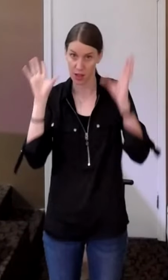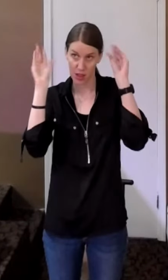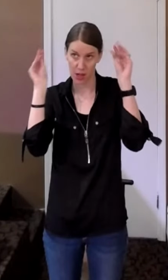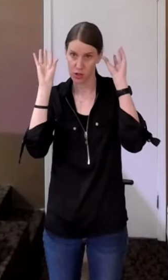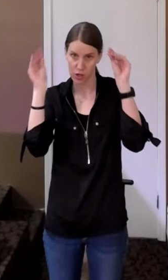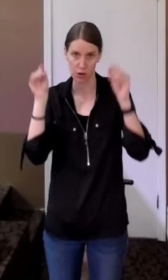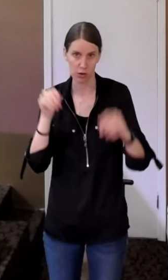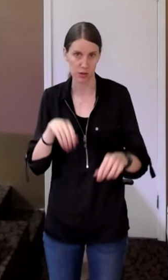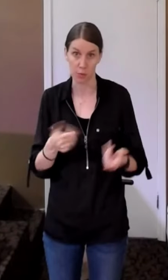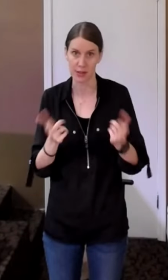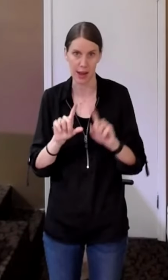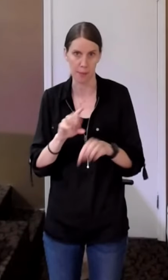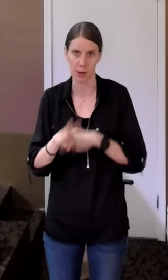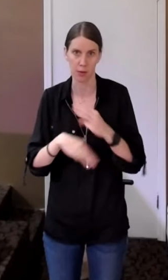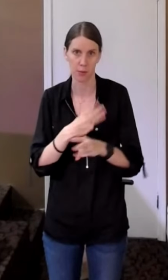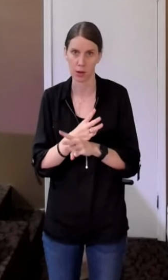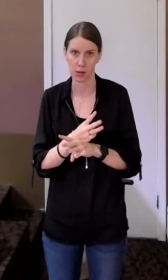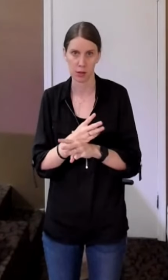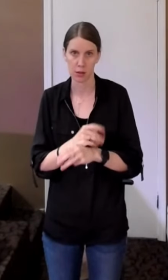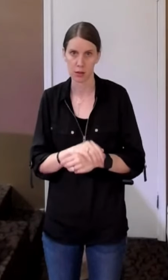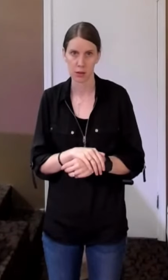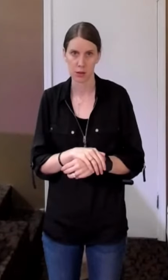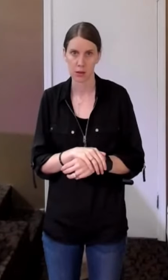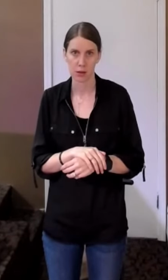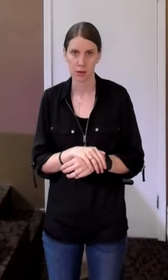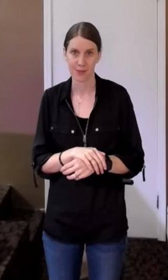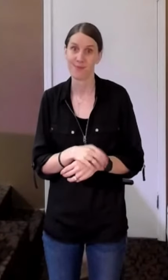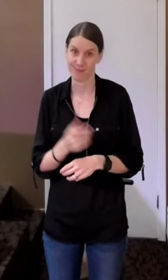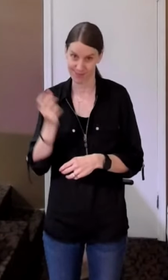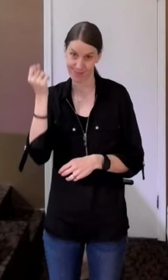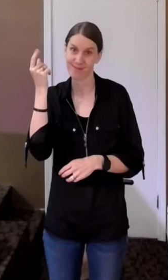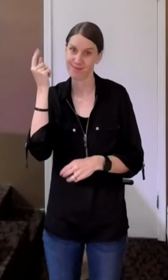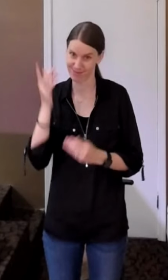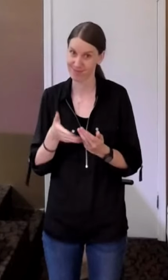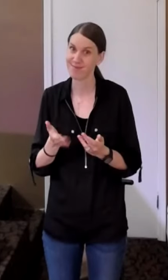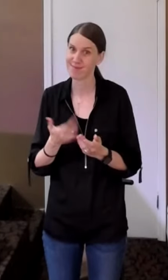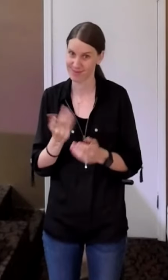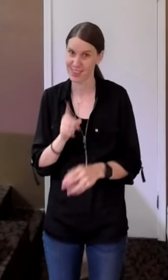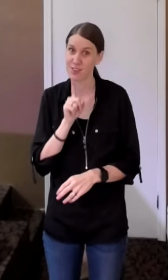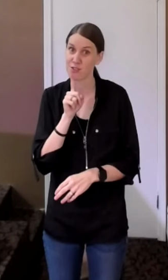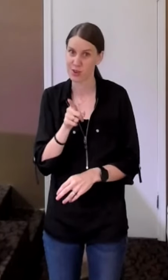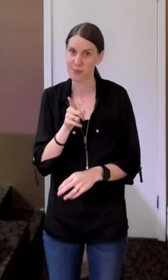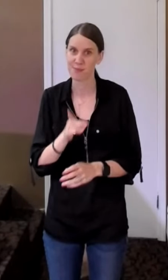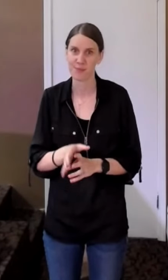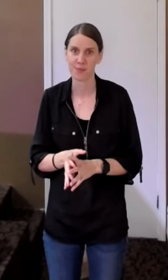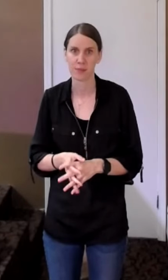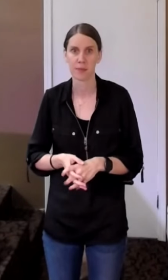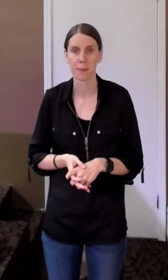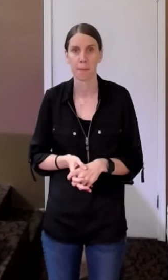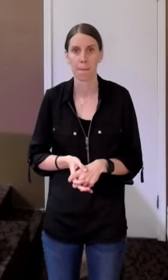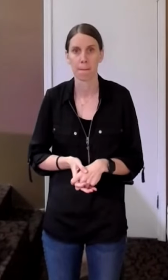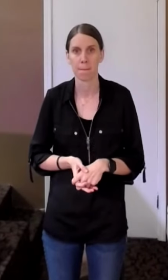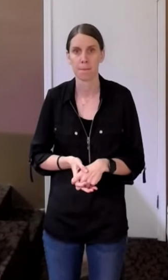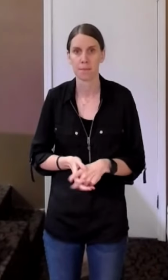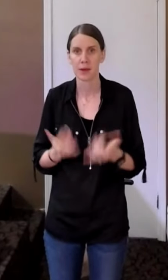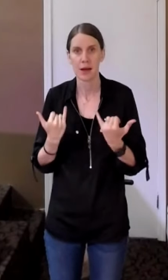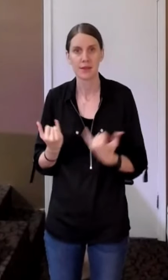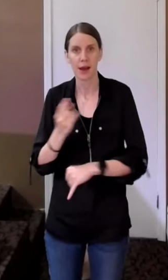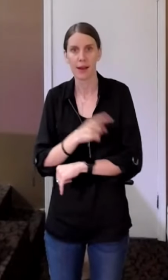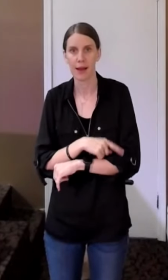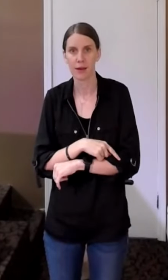at what's going on around the world for all of the ages, you understand that that's very much true. But